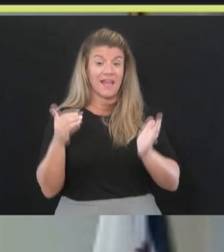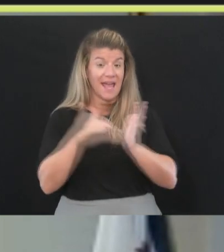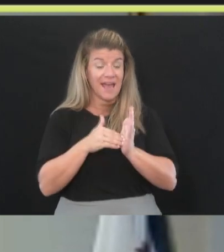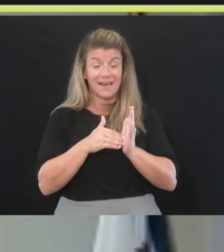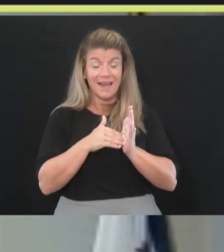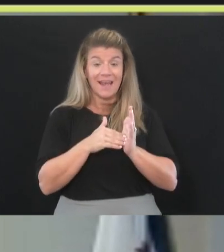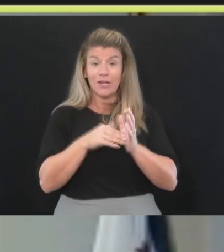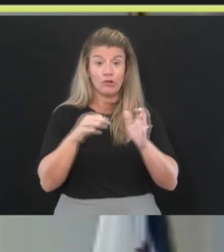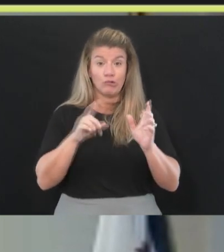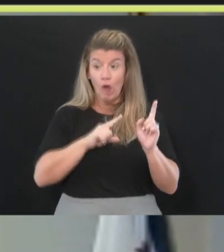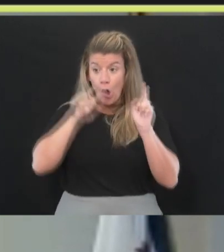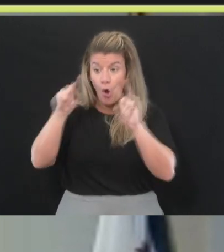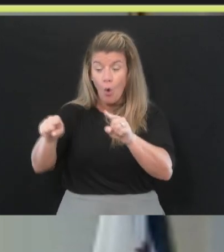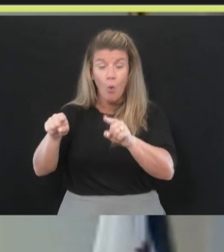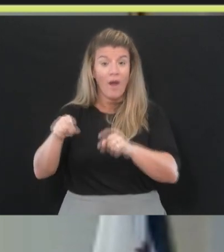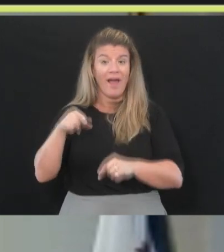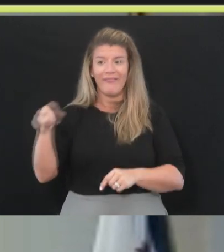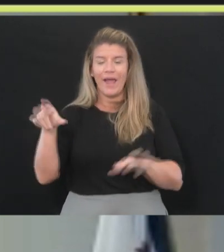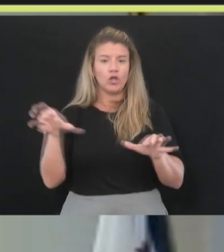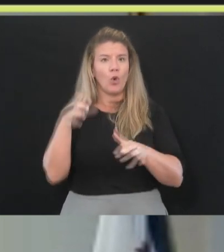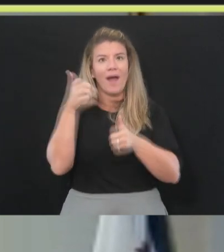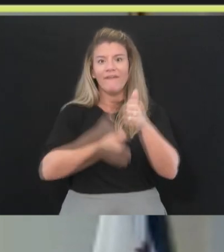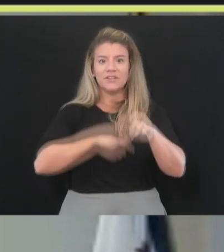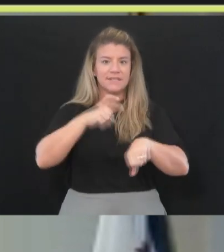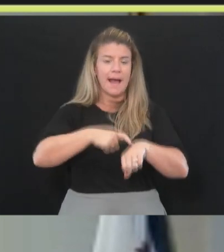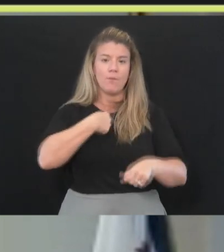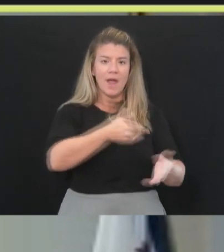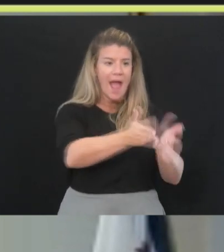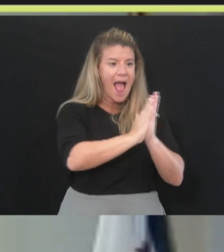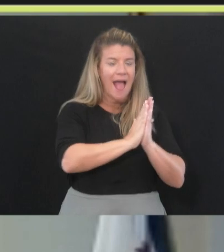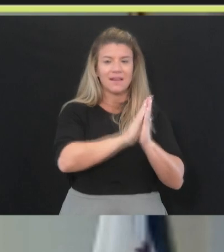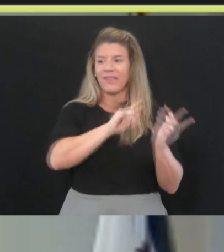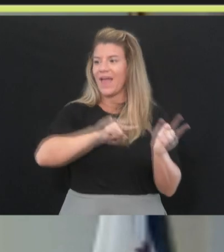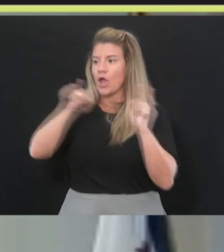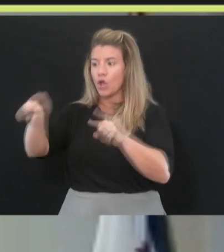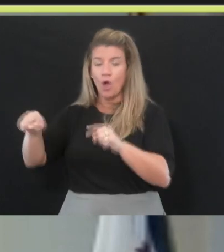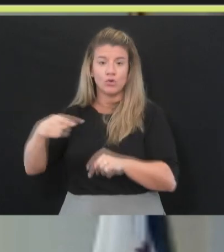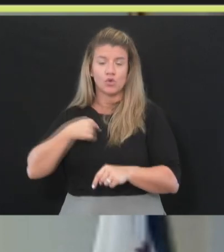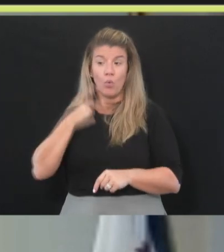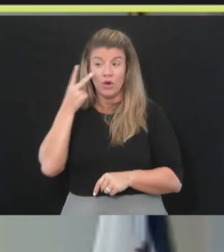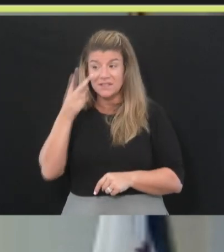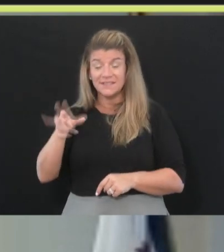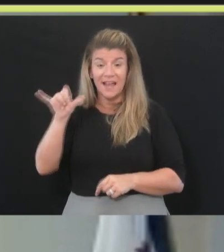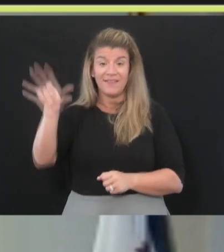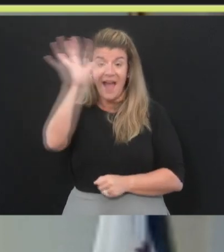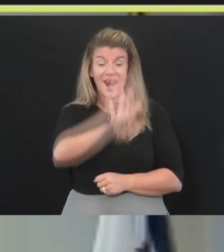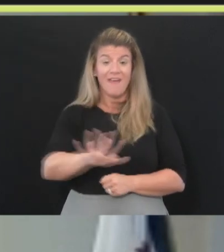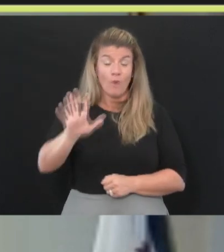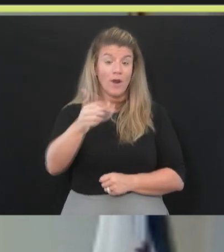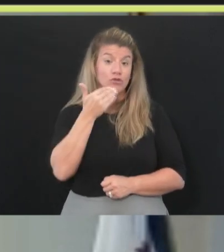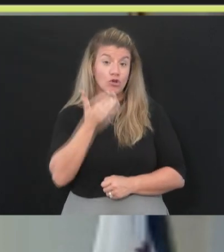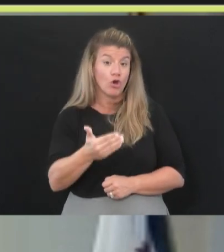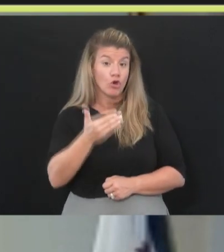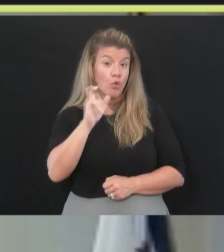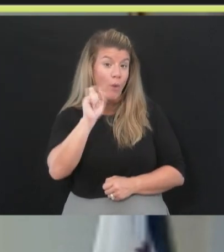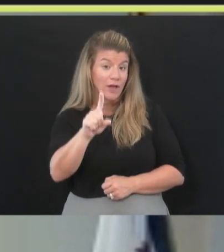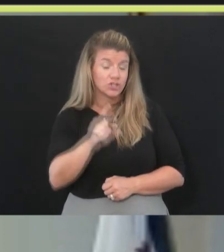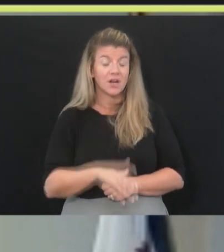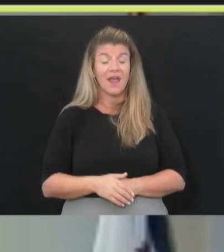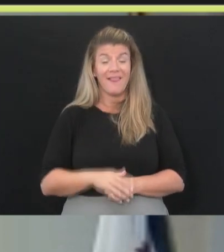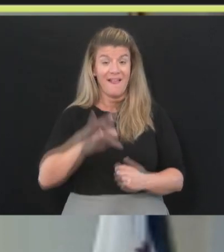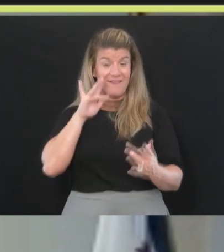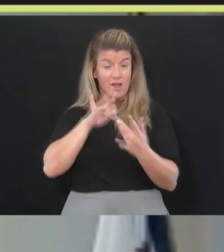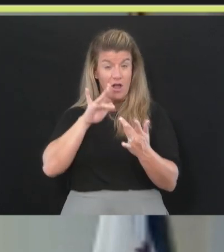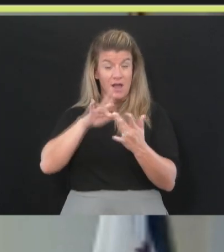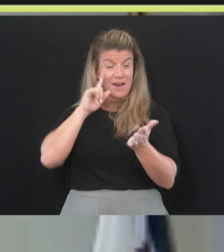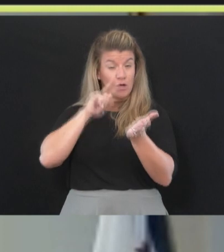time by going in and providing additional assistance. So we're revisiting that issue everywhere. So it's a good question. With regard to contact tracing, and I'll